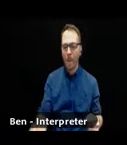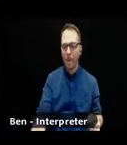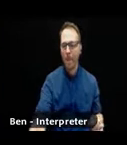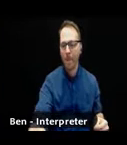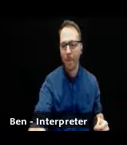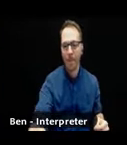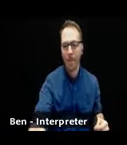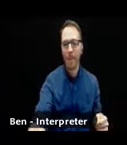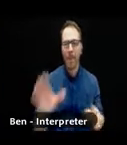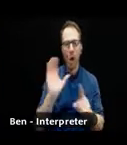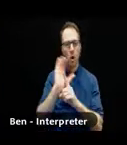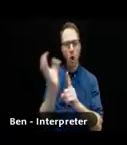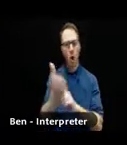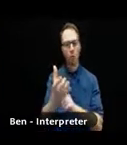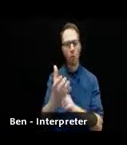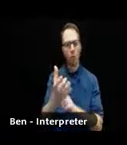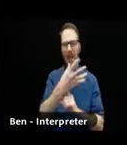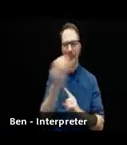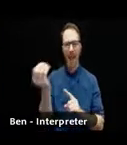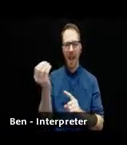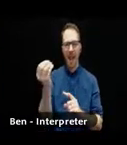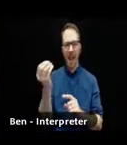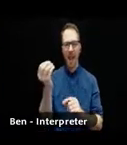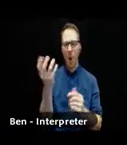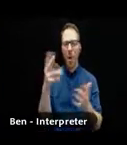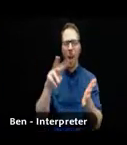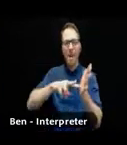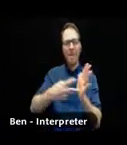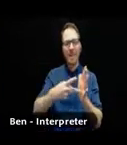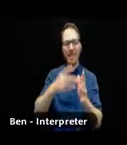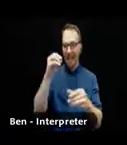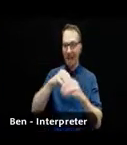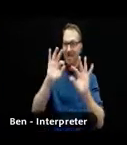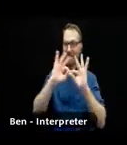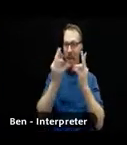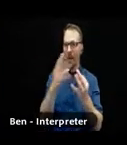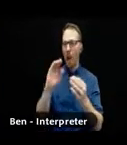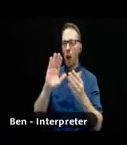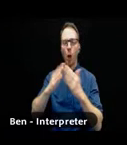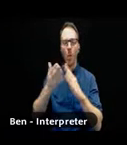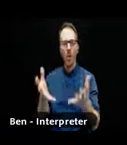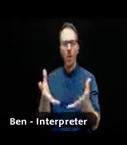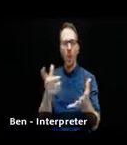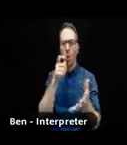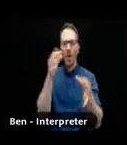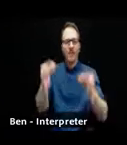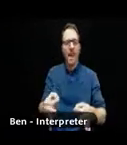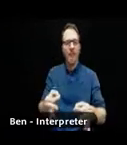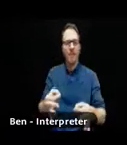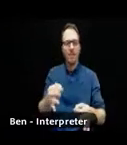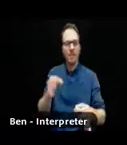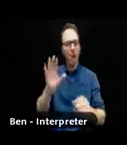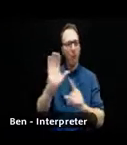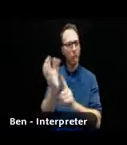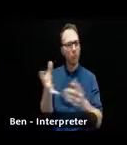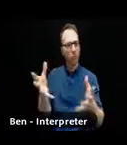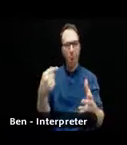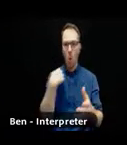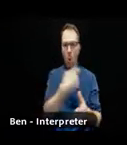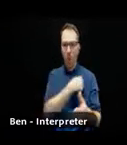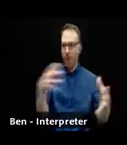set the culture and the terms for what it means to be in family and community. And when we are collectively doing